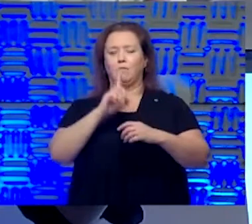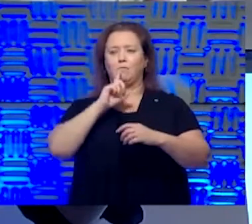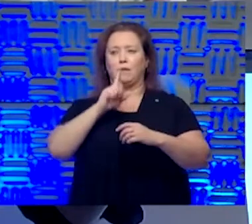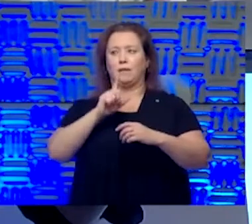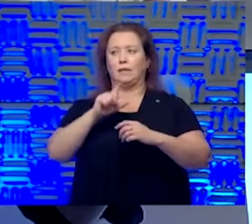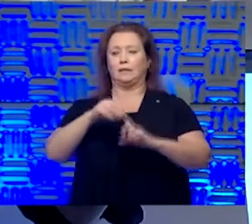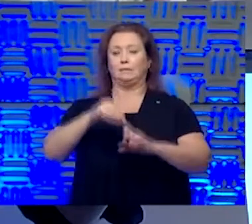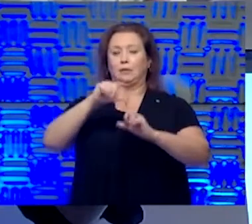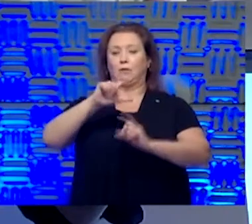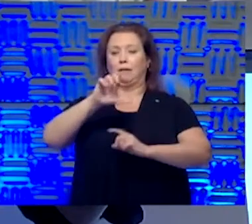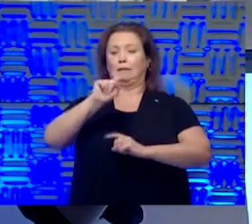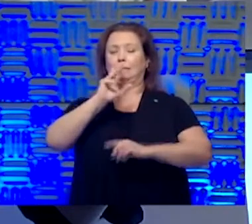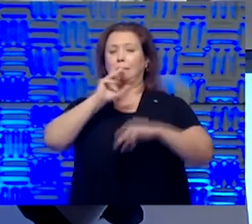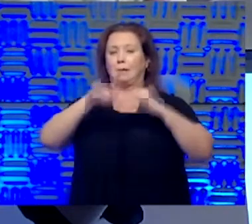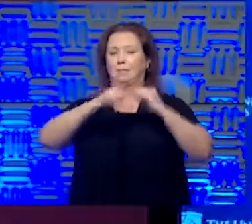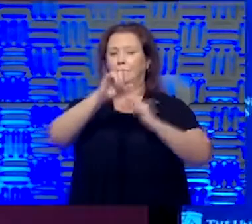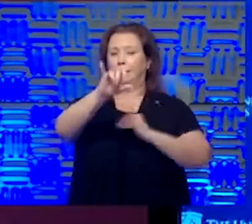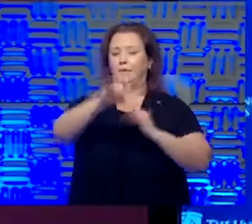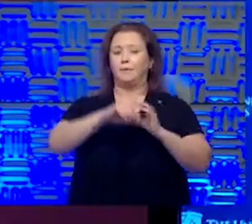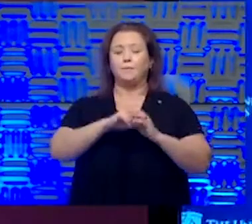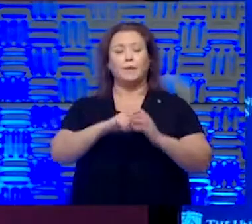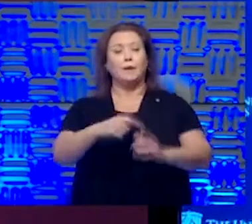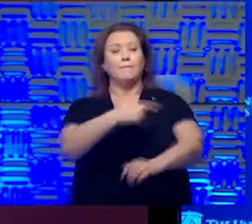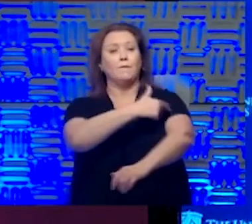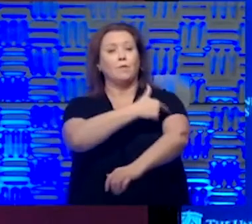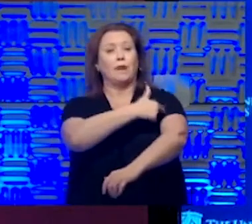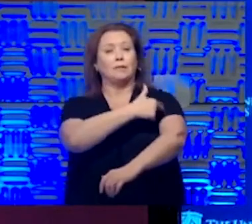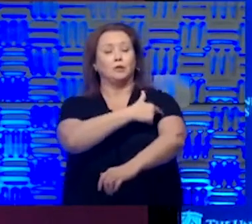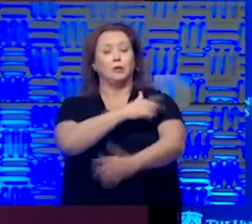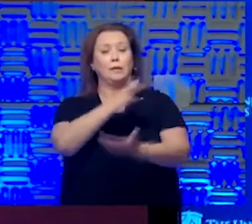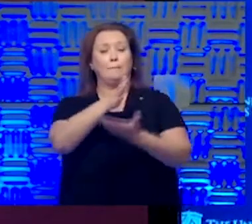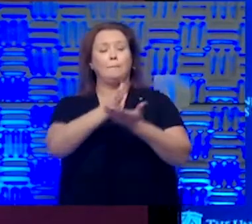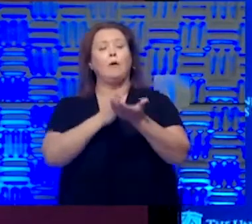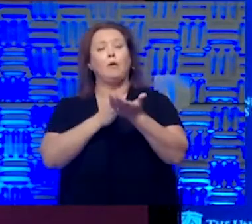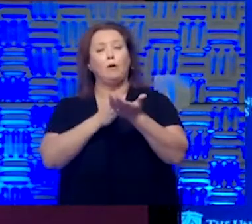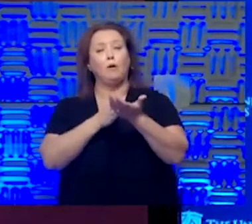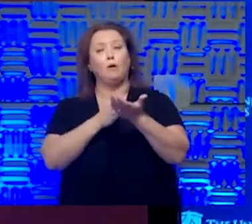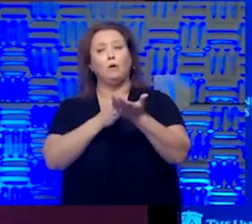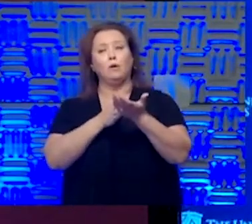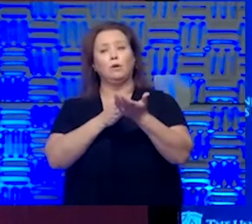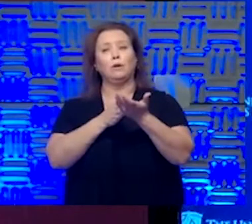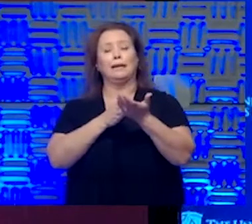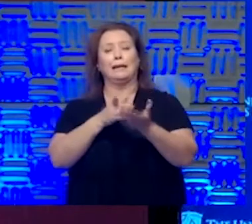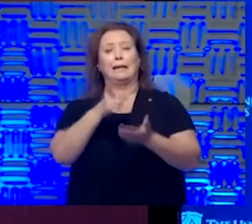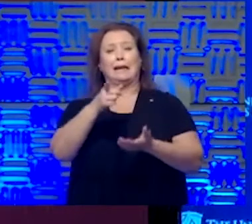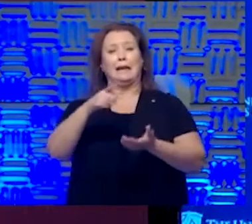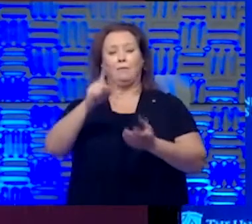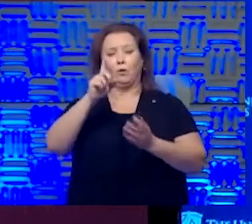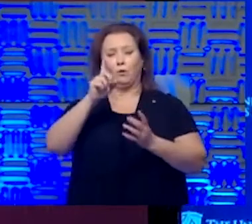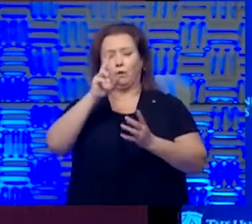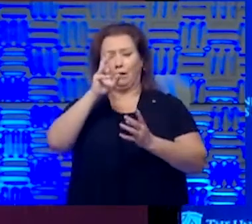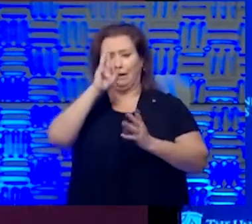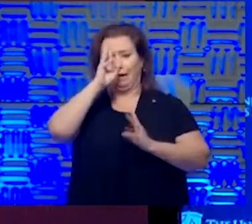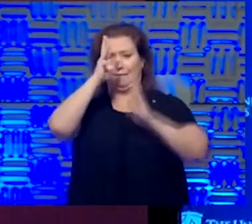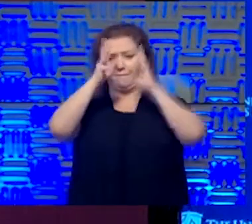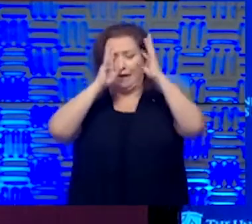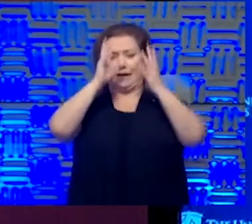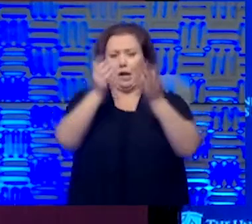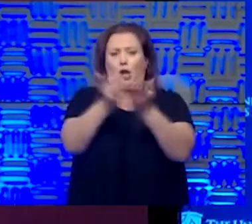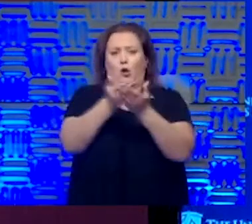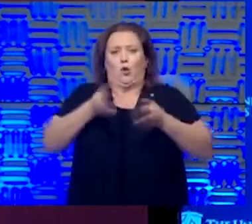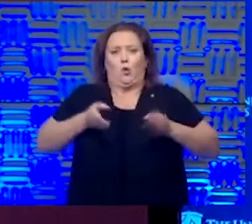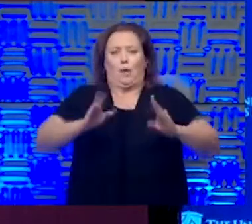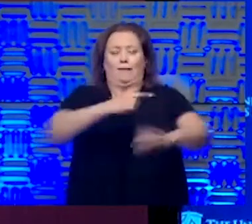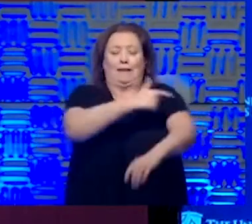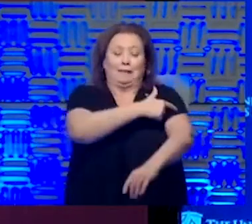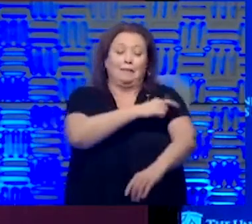guest to help us address that. You know, one of the things about vaccination is that part of it is that if you're inventing a whole new way of doing a vaccination, that's